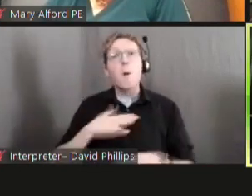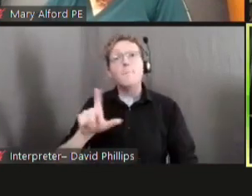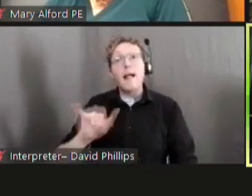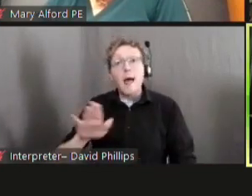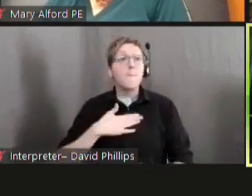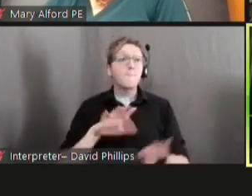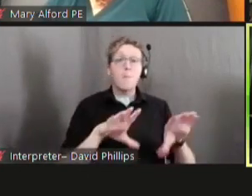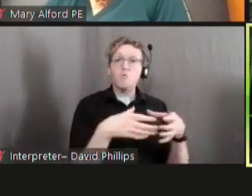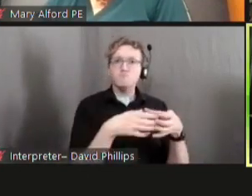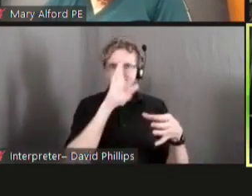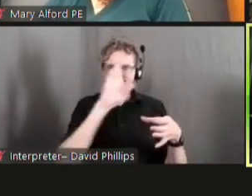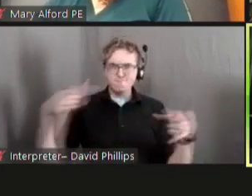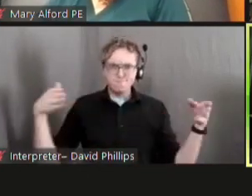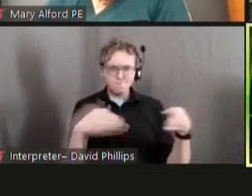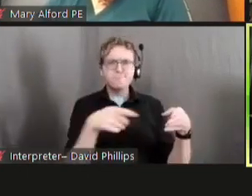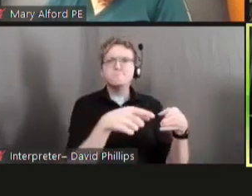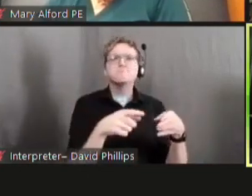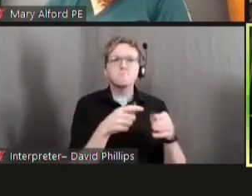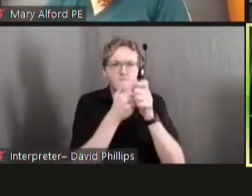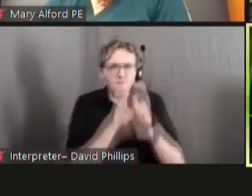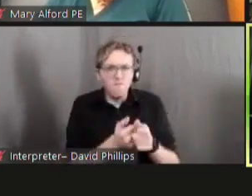specifically focuses on tracking